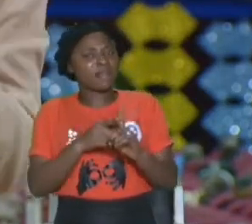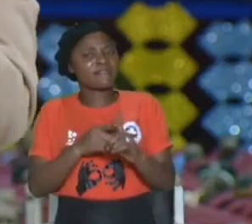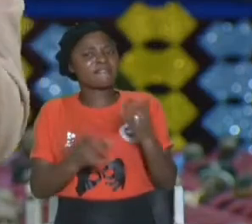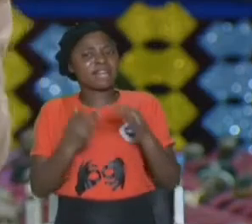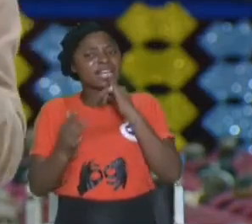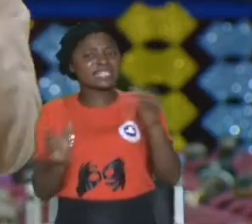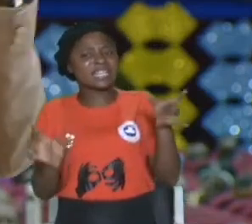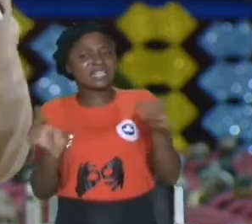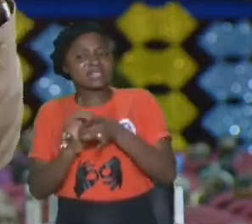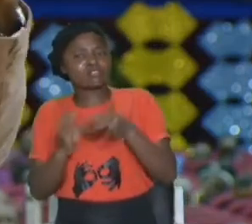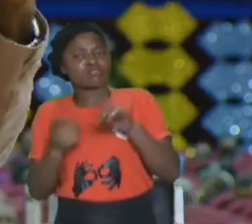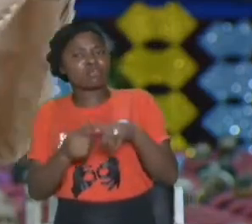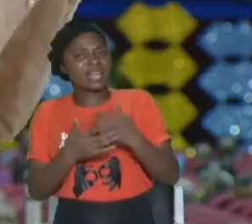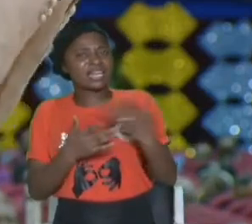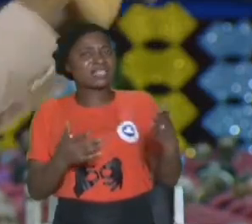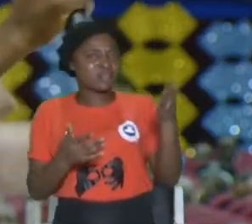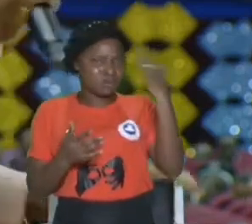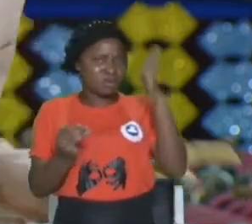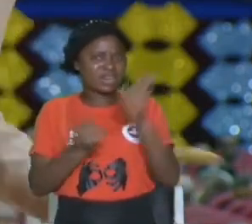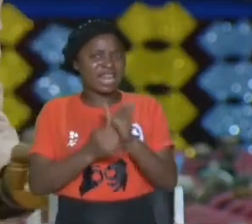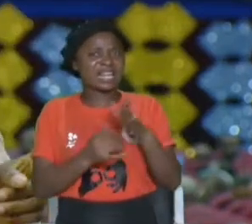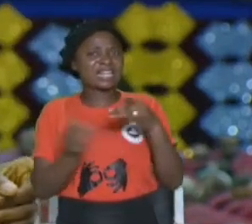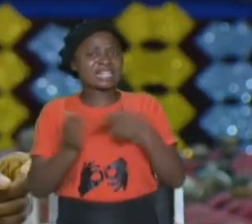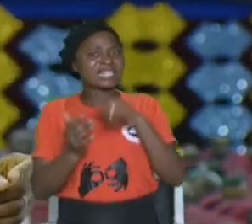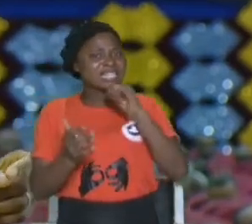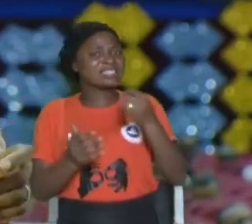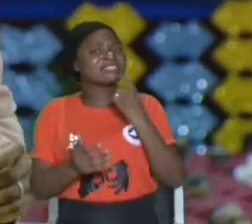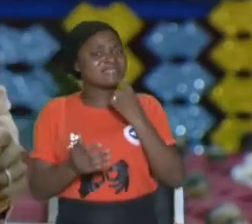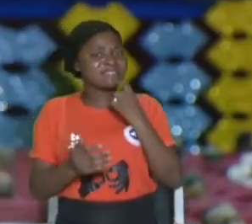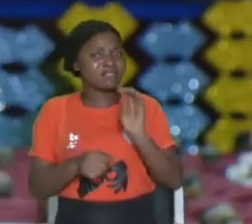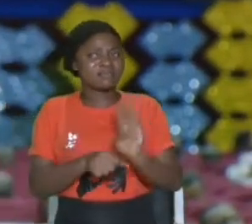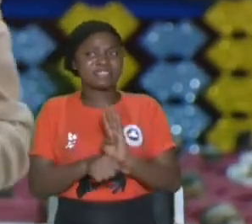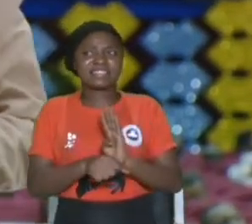anything, you know that this is serious business.